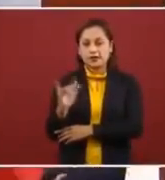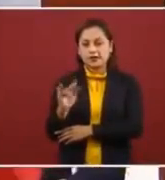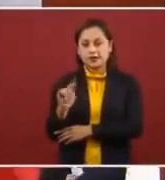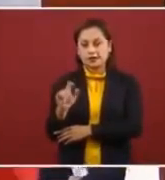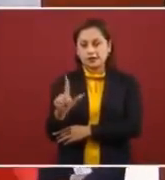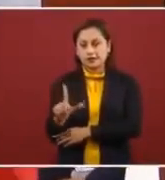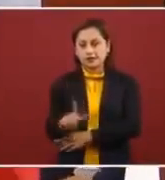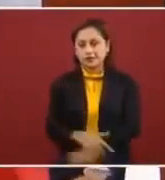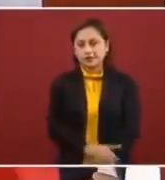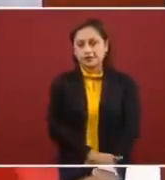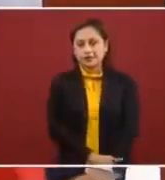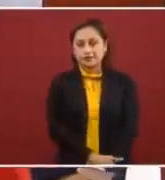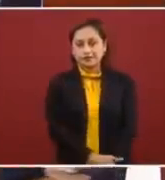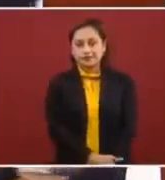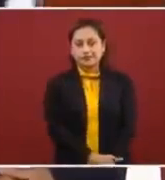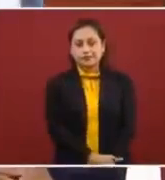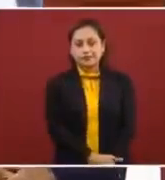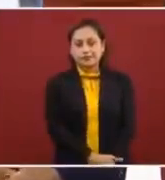So they're dressed in their